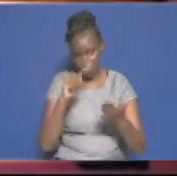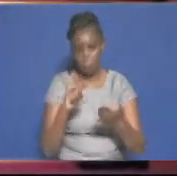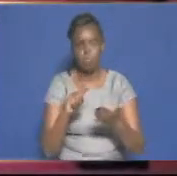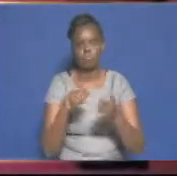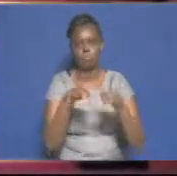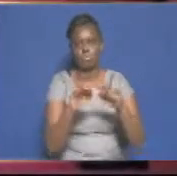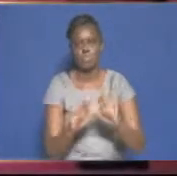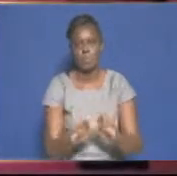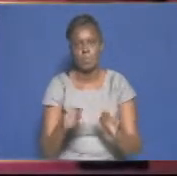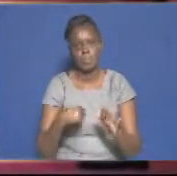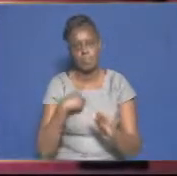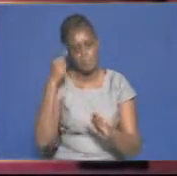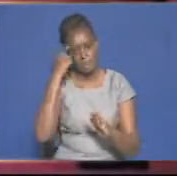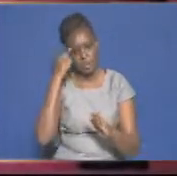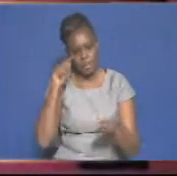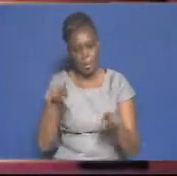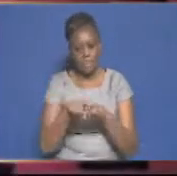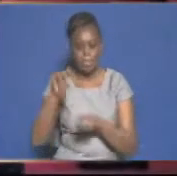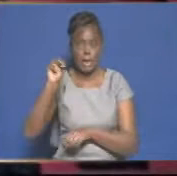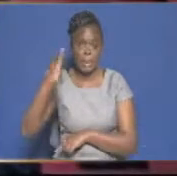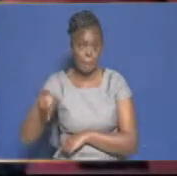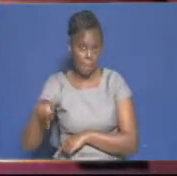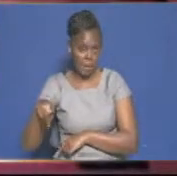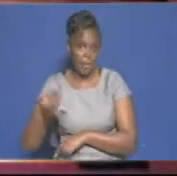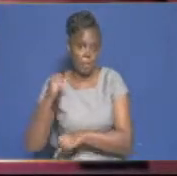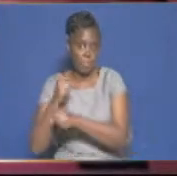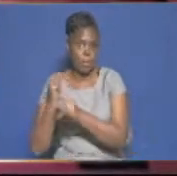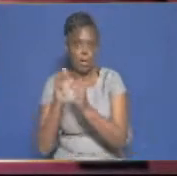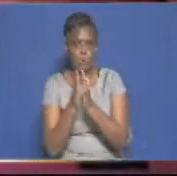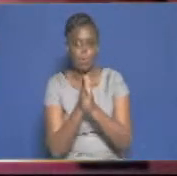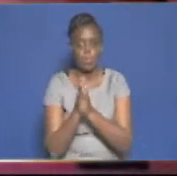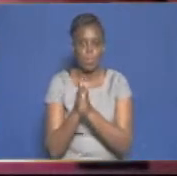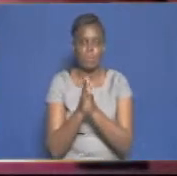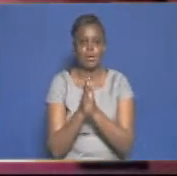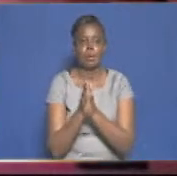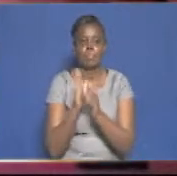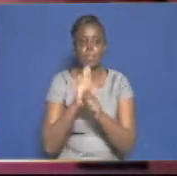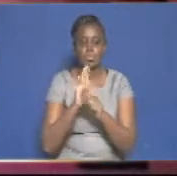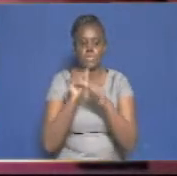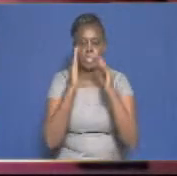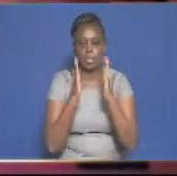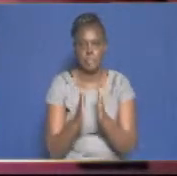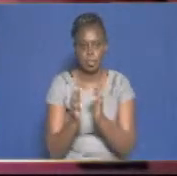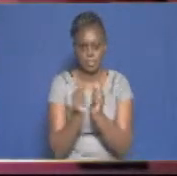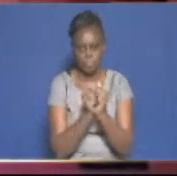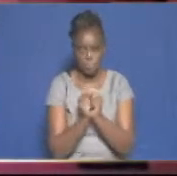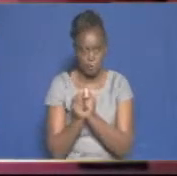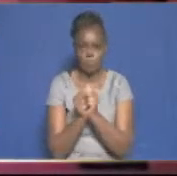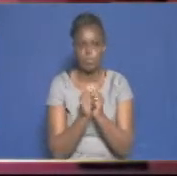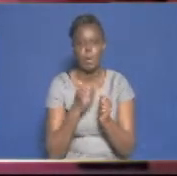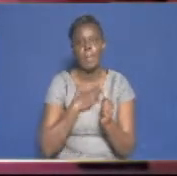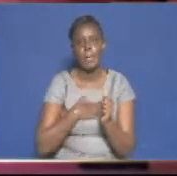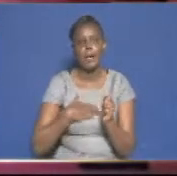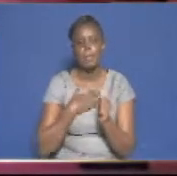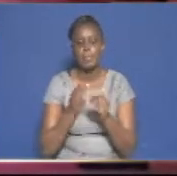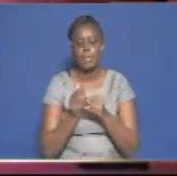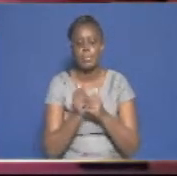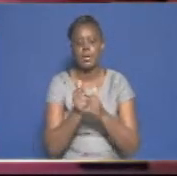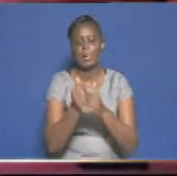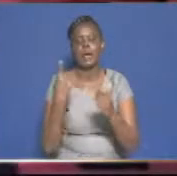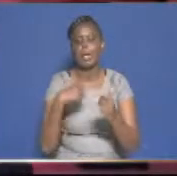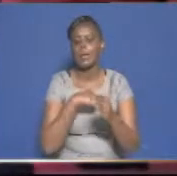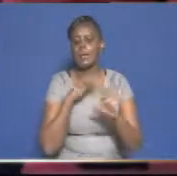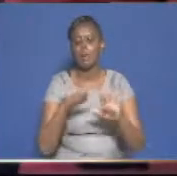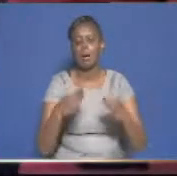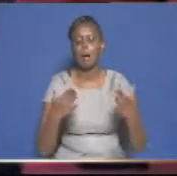I'm thinking of, as the MP, obviously working with the leader of the minority party, you guide us into